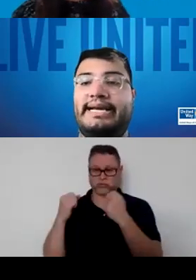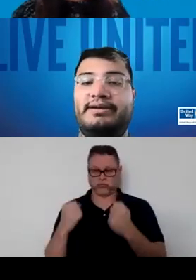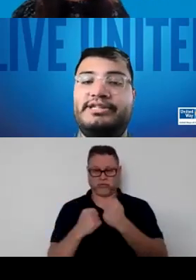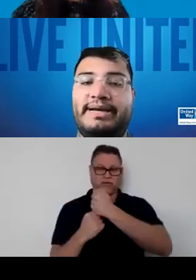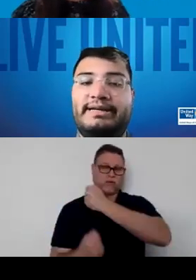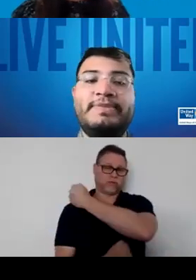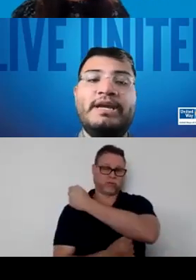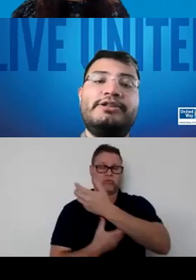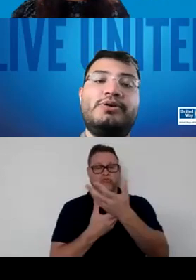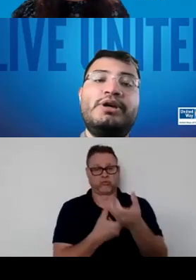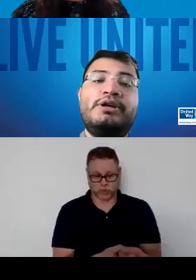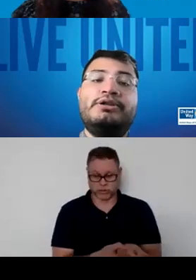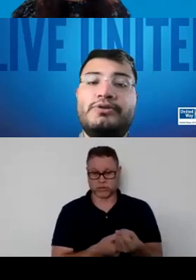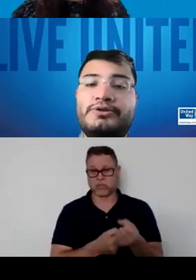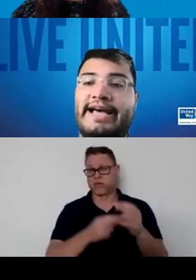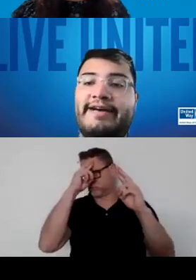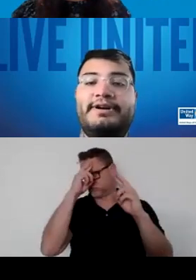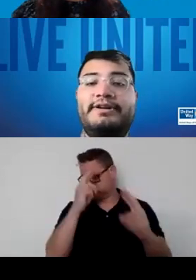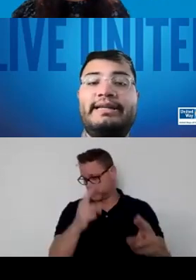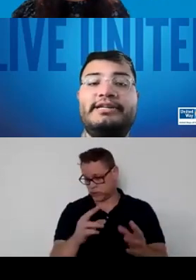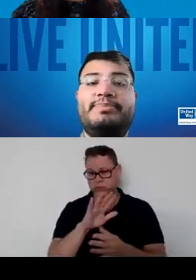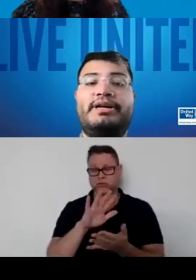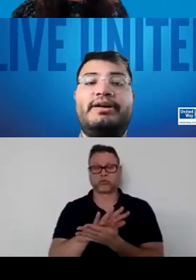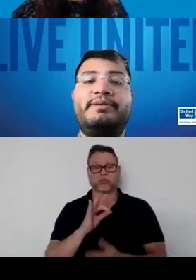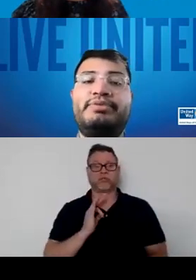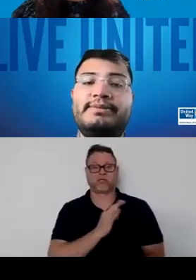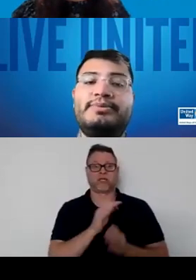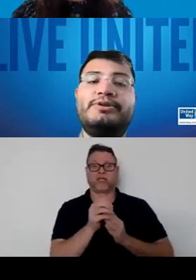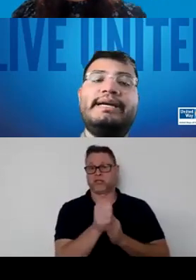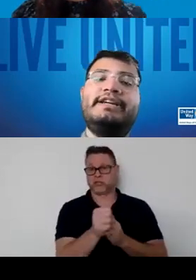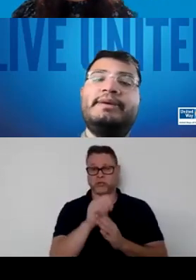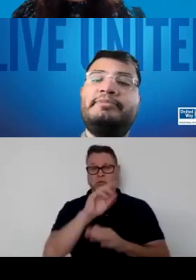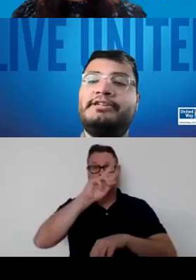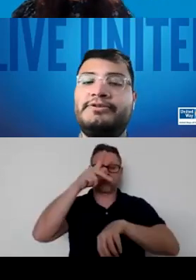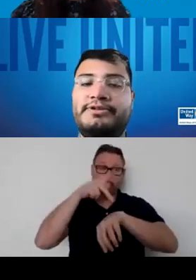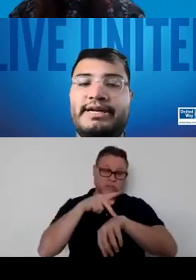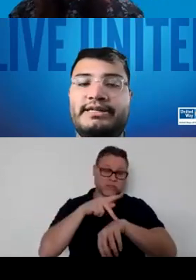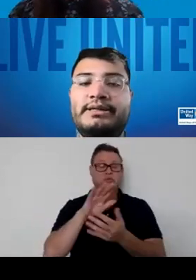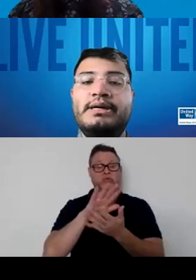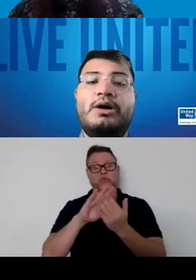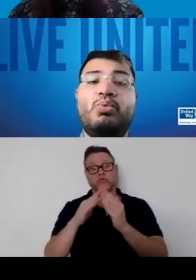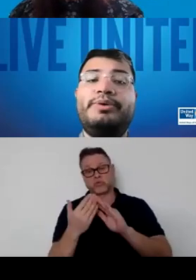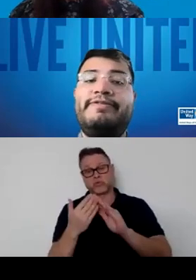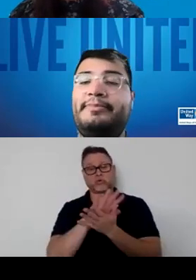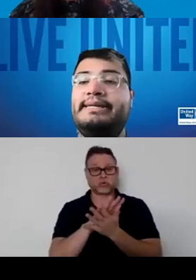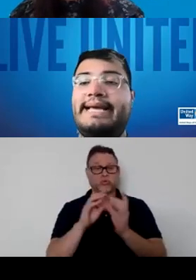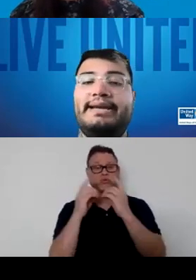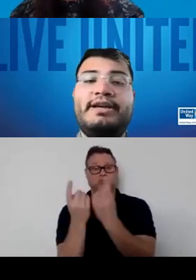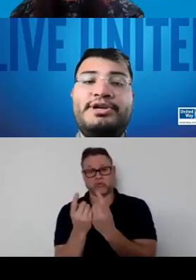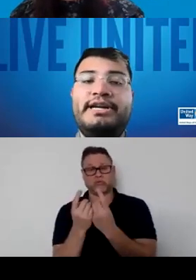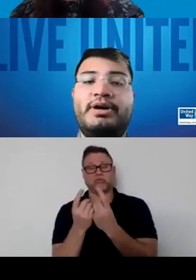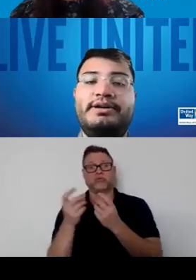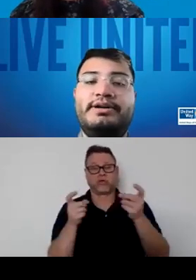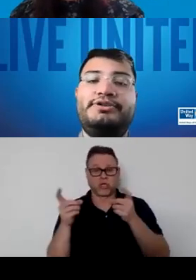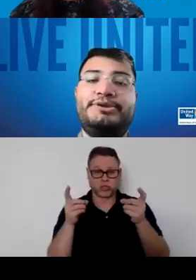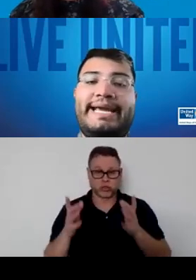trust and respect. So school staff, under the leadership of the principal and the community schools director, work with families and